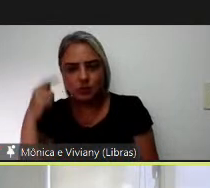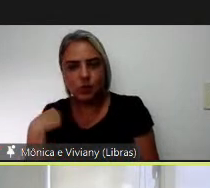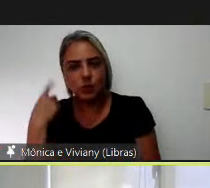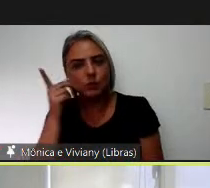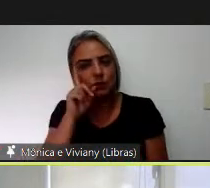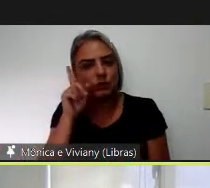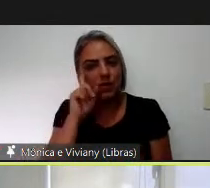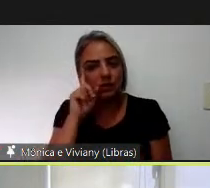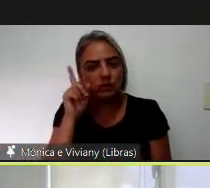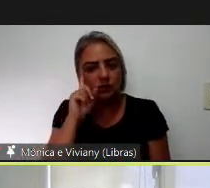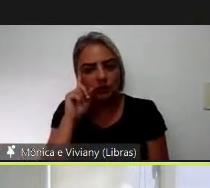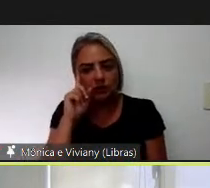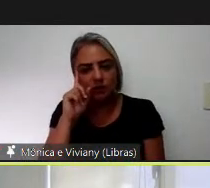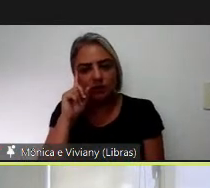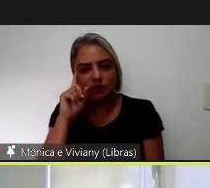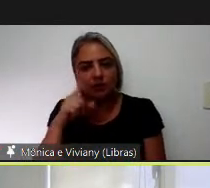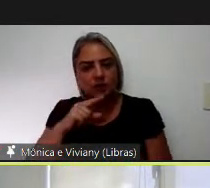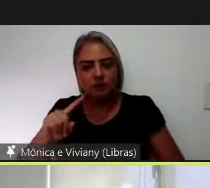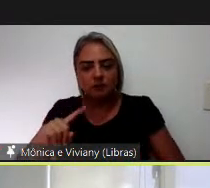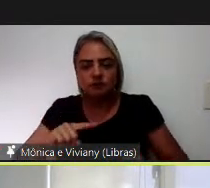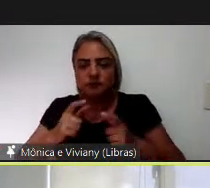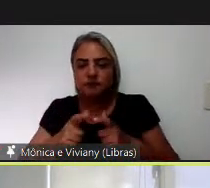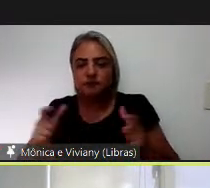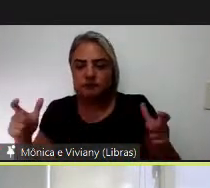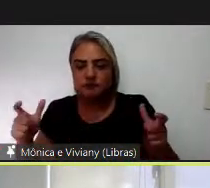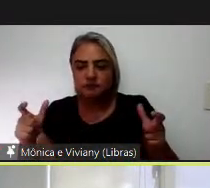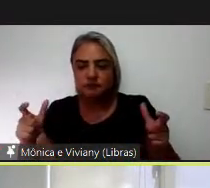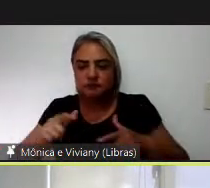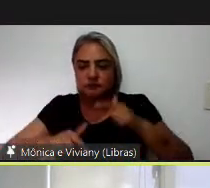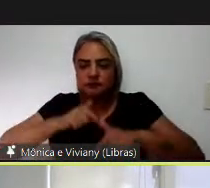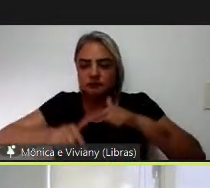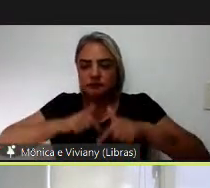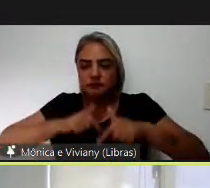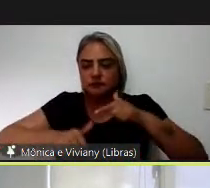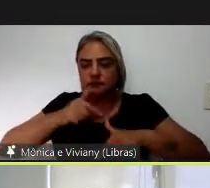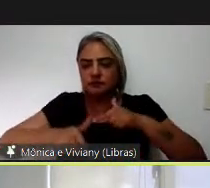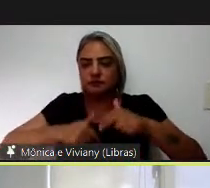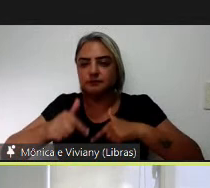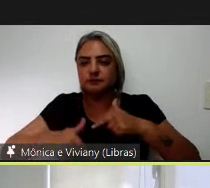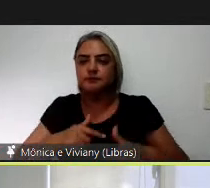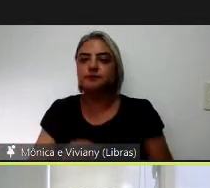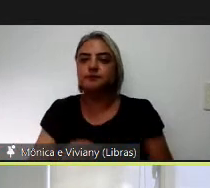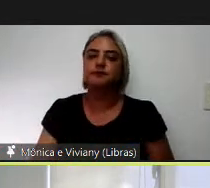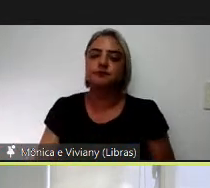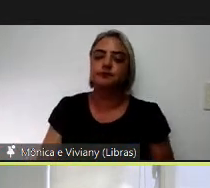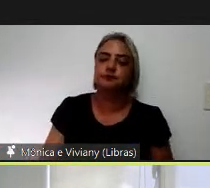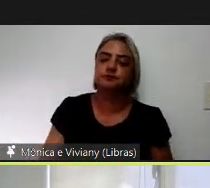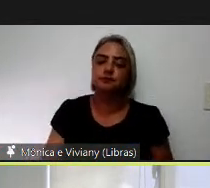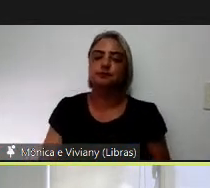previously prepared in her daily basis. So it's a big challenge for